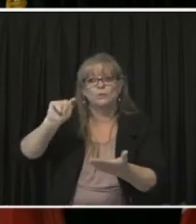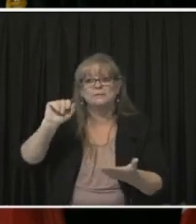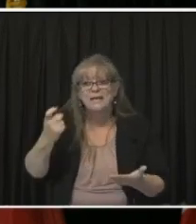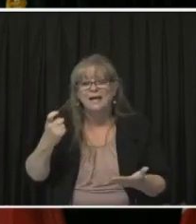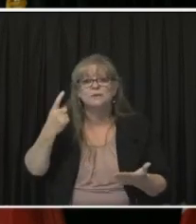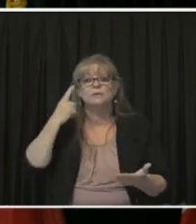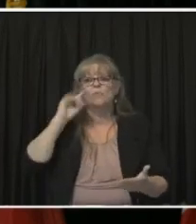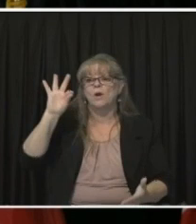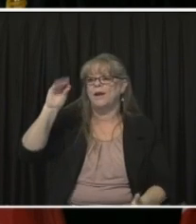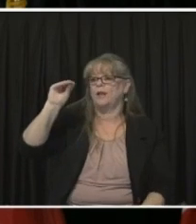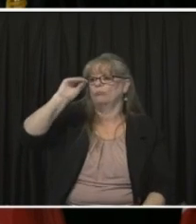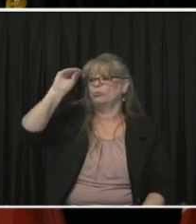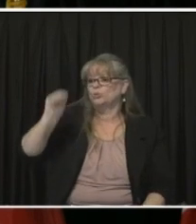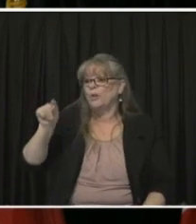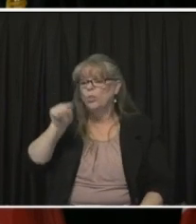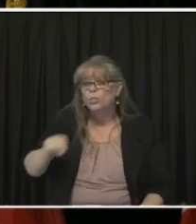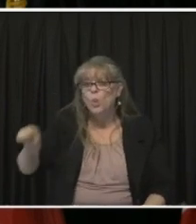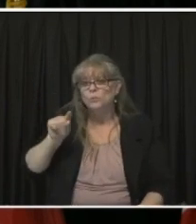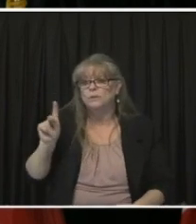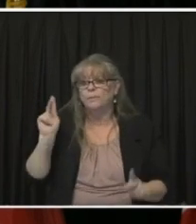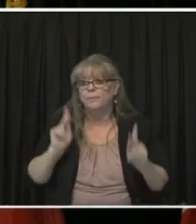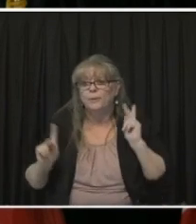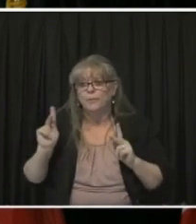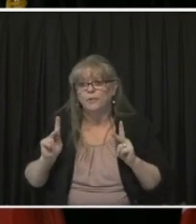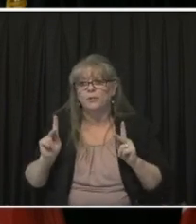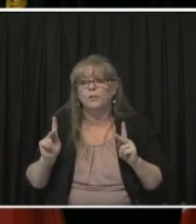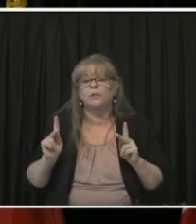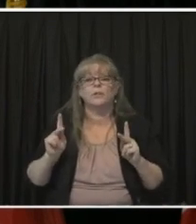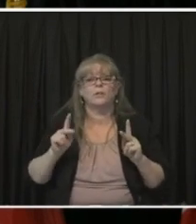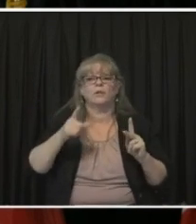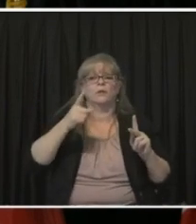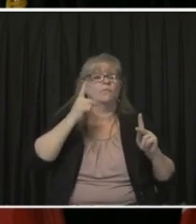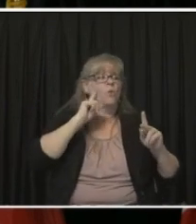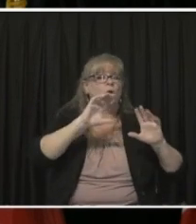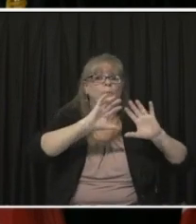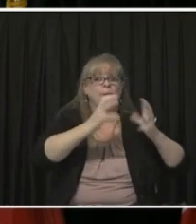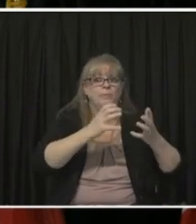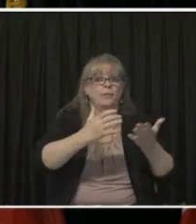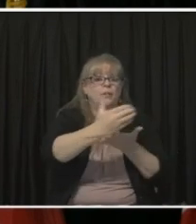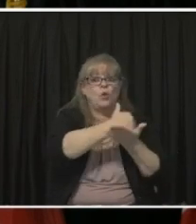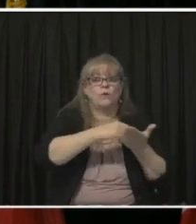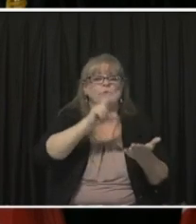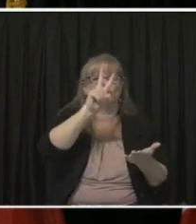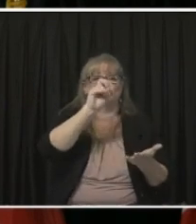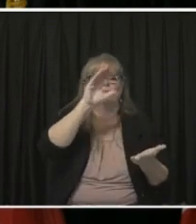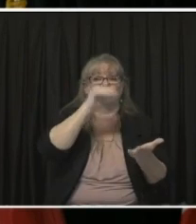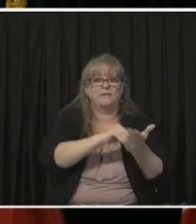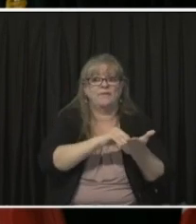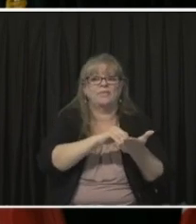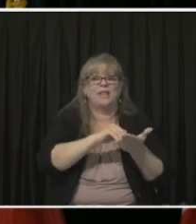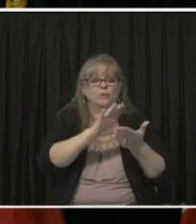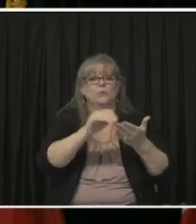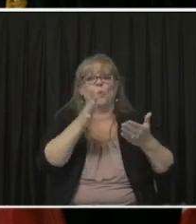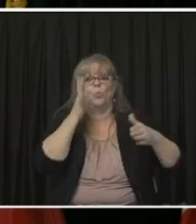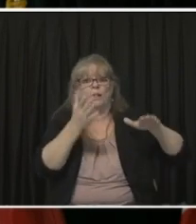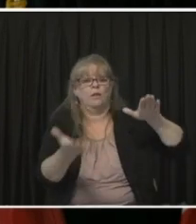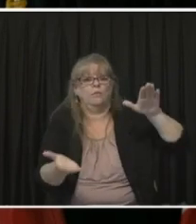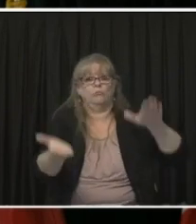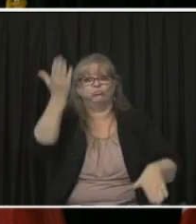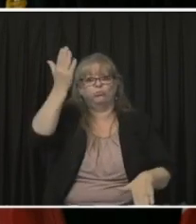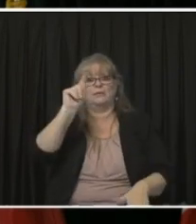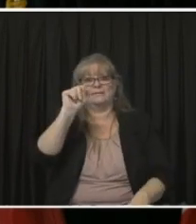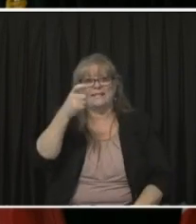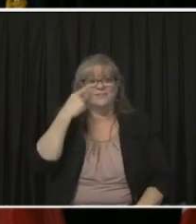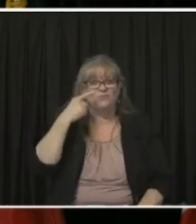making $250K or above. This is projected to raise about $2 billion per year, which is a big part